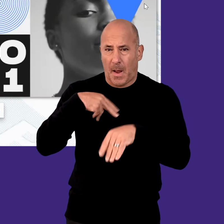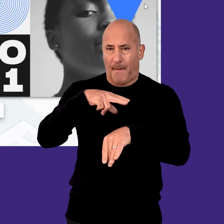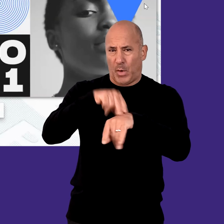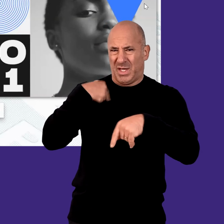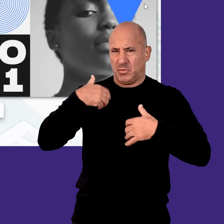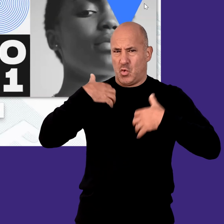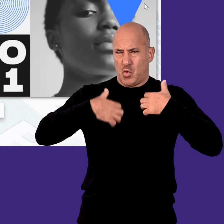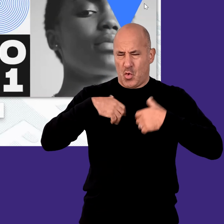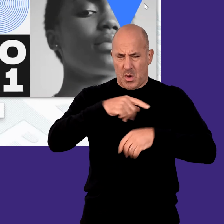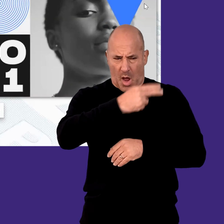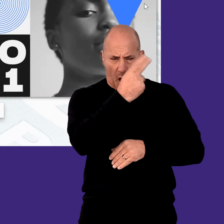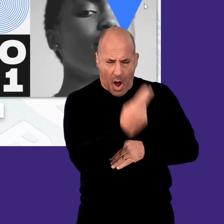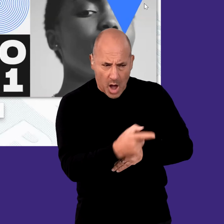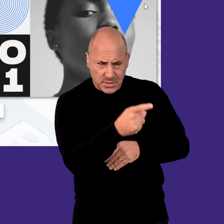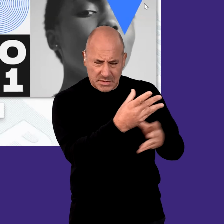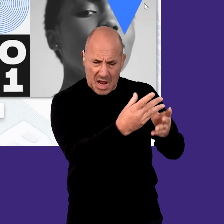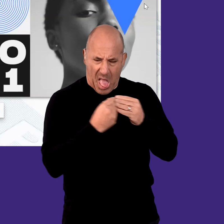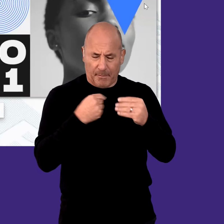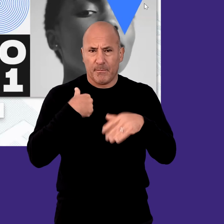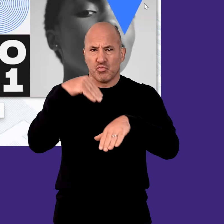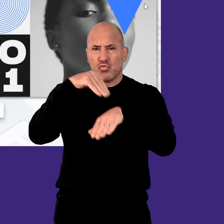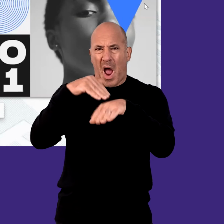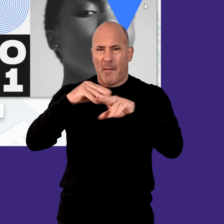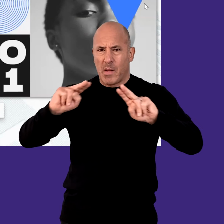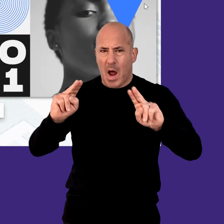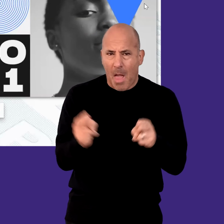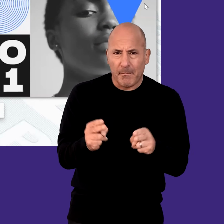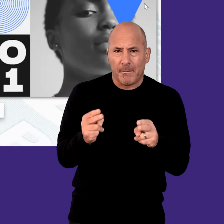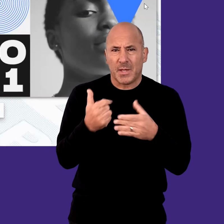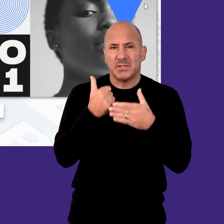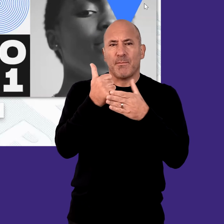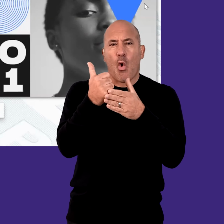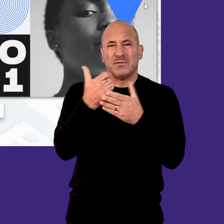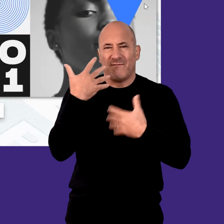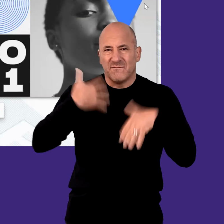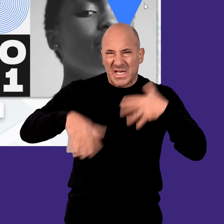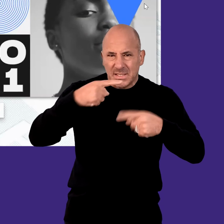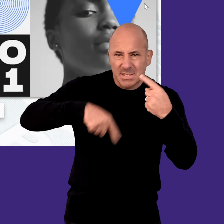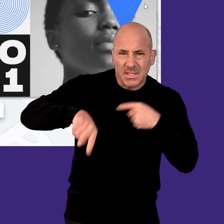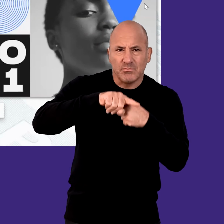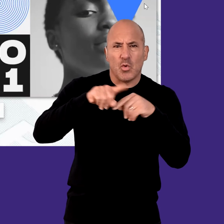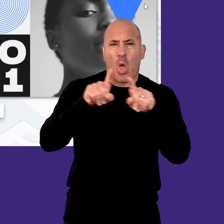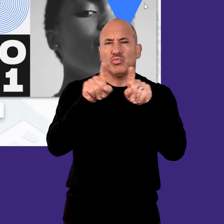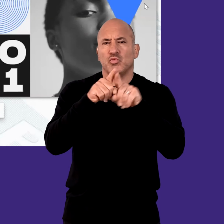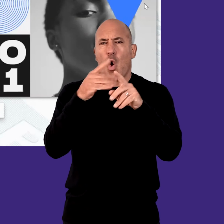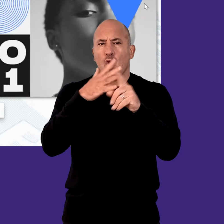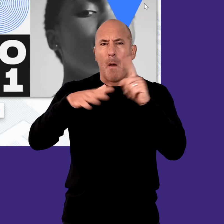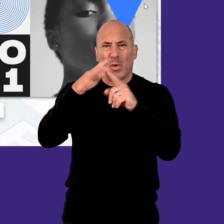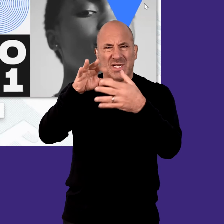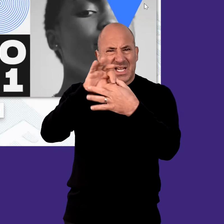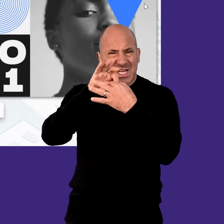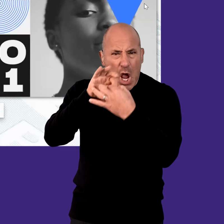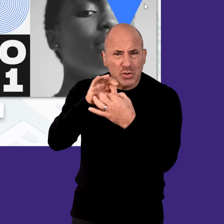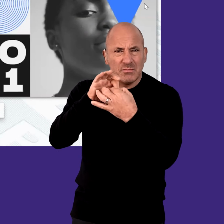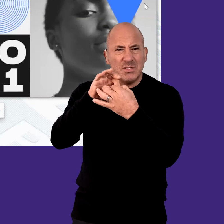was that collaboration with communities. And as the police, we were interested in how the arts might help us to reduce